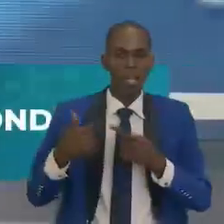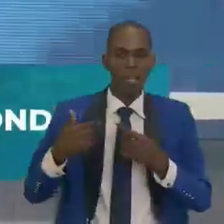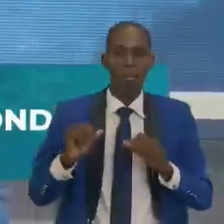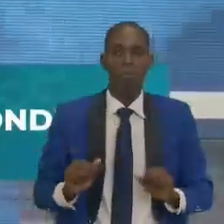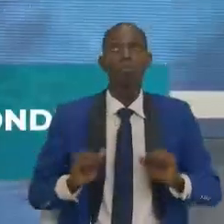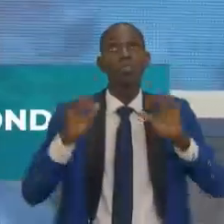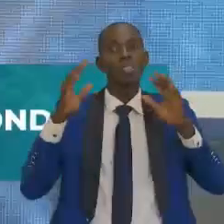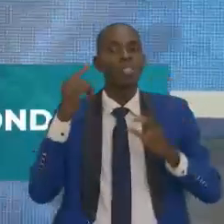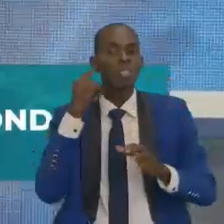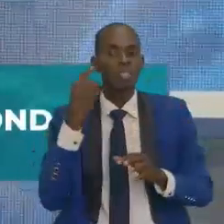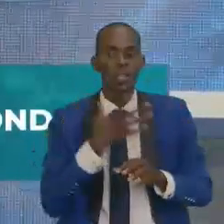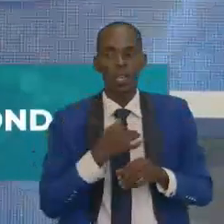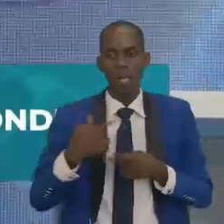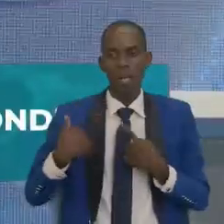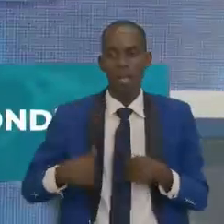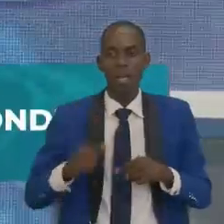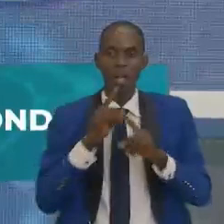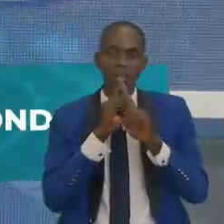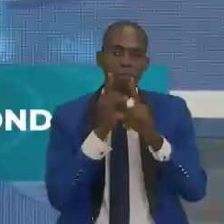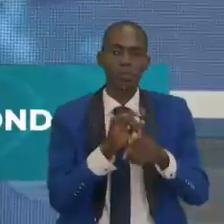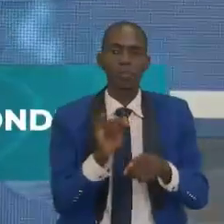the heaven sent address.